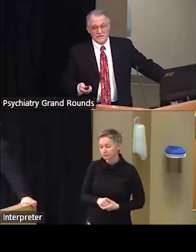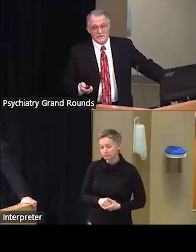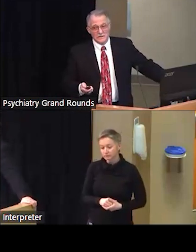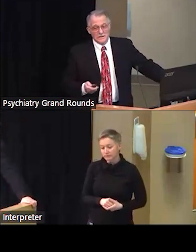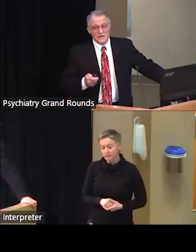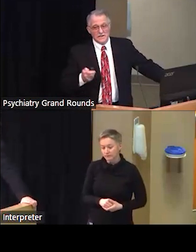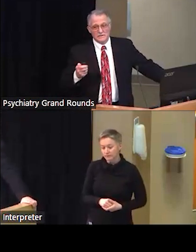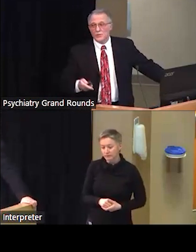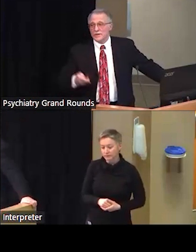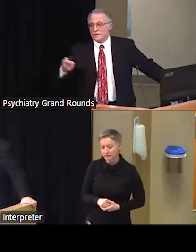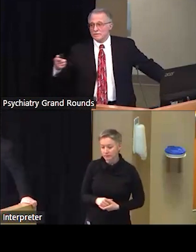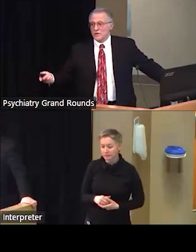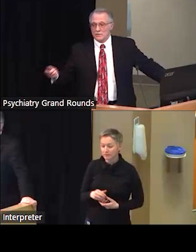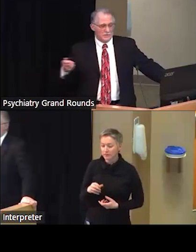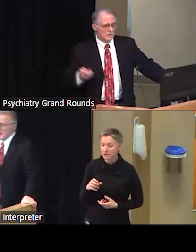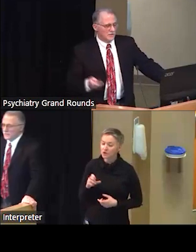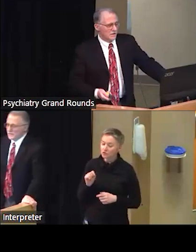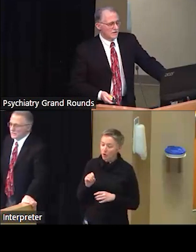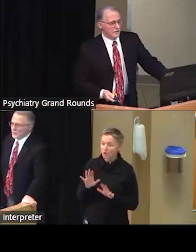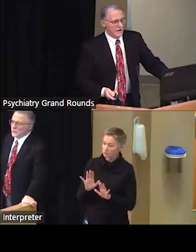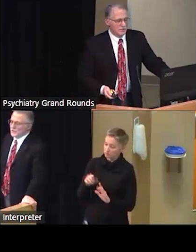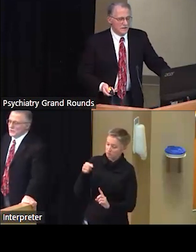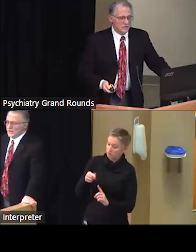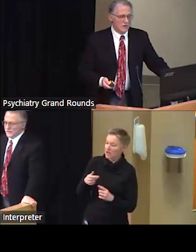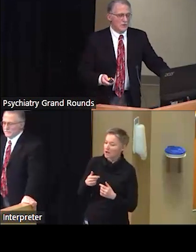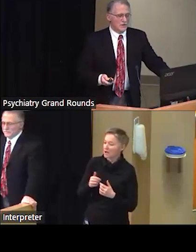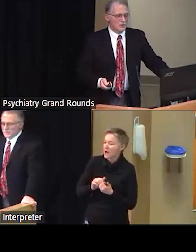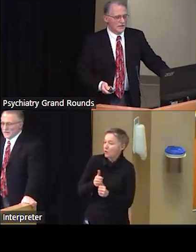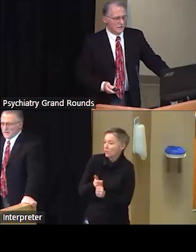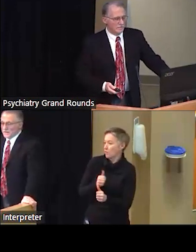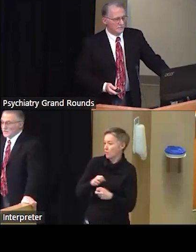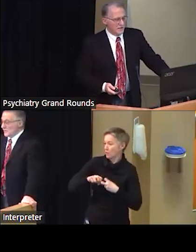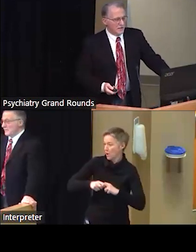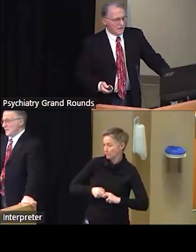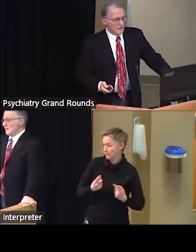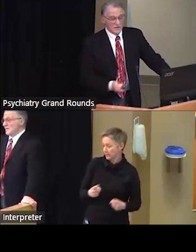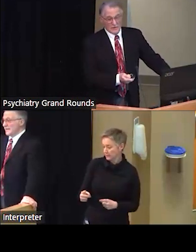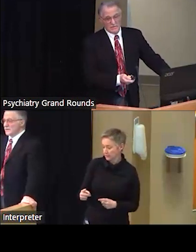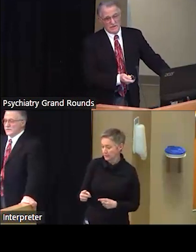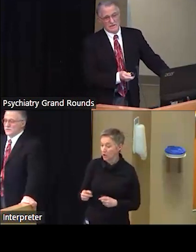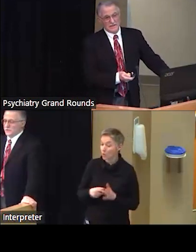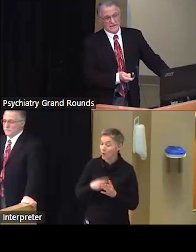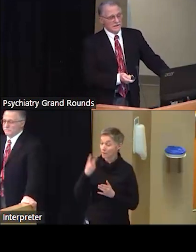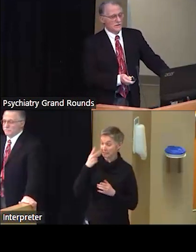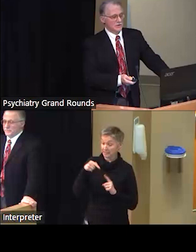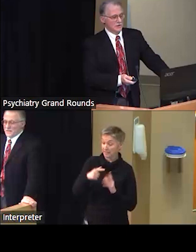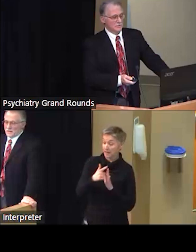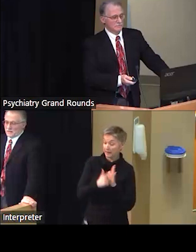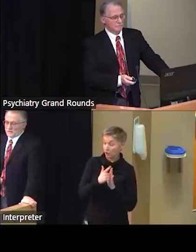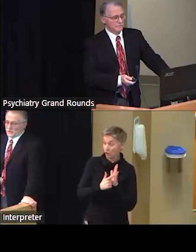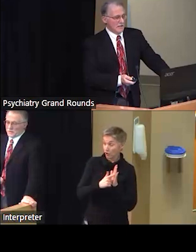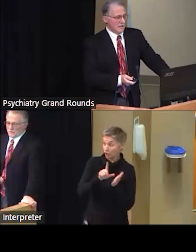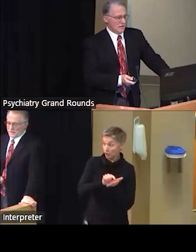let's avoid the problems that are happening. What could we do here? This is what I'm seeing in the legal